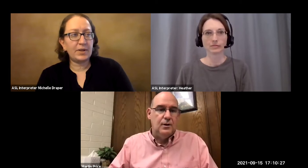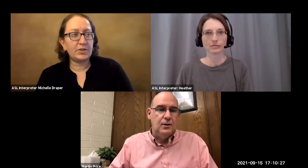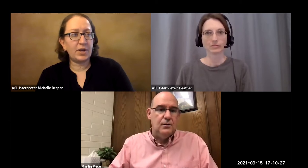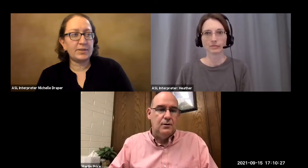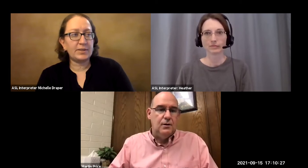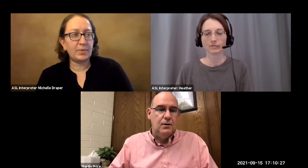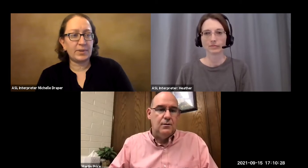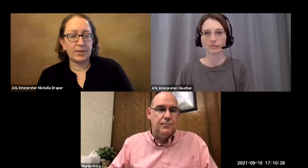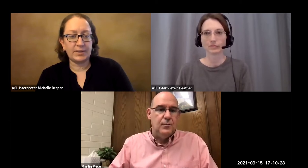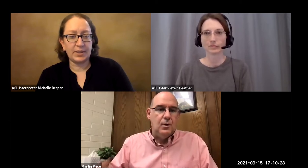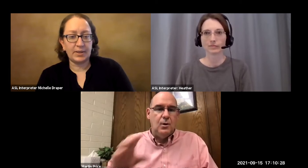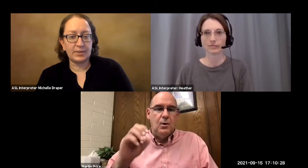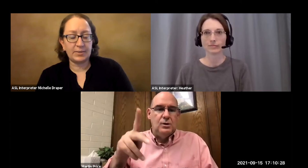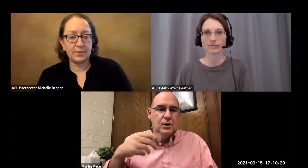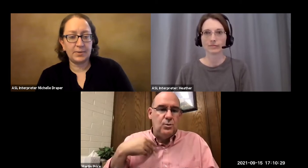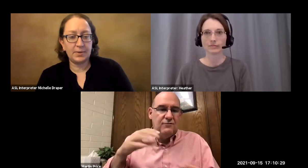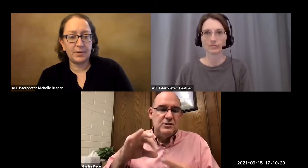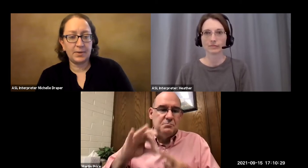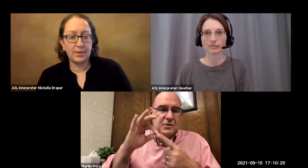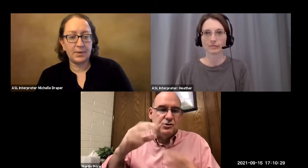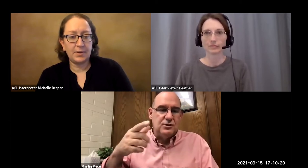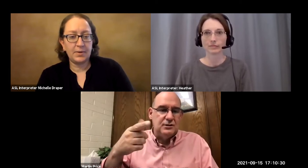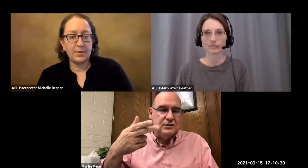I don't think John is here with us yet.